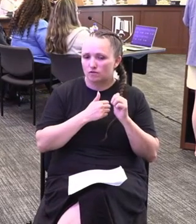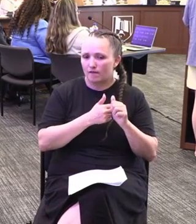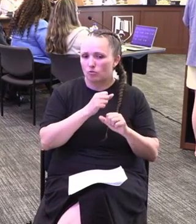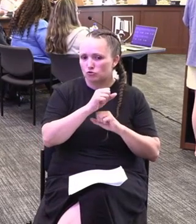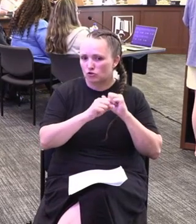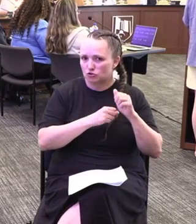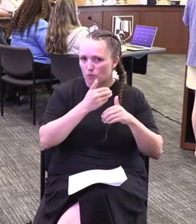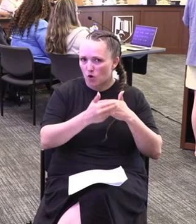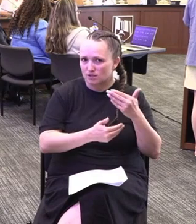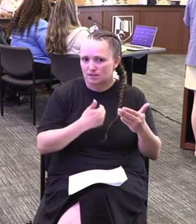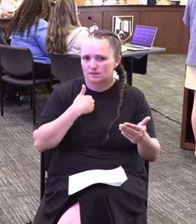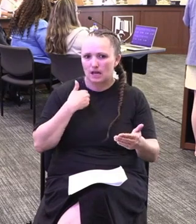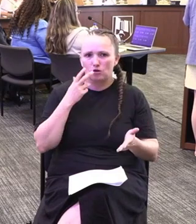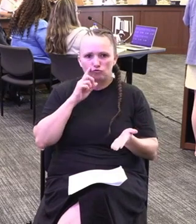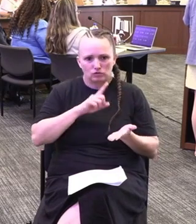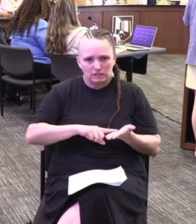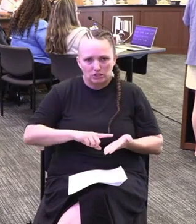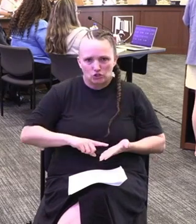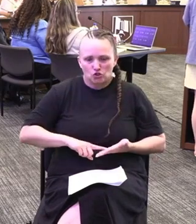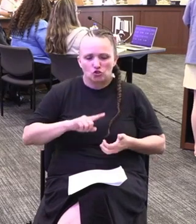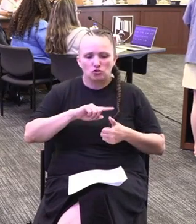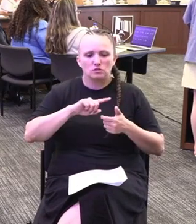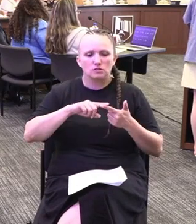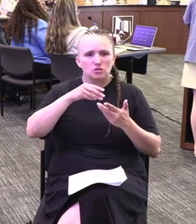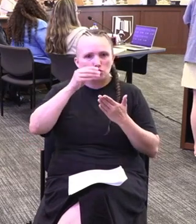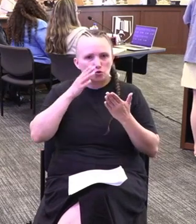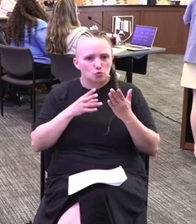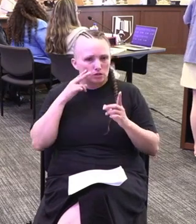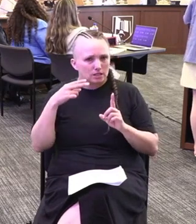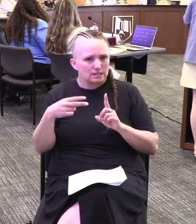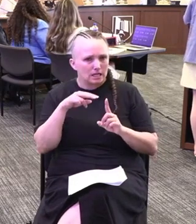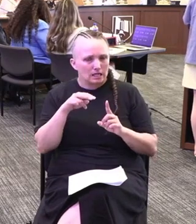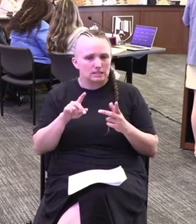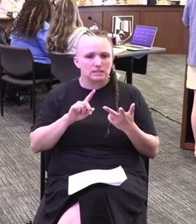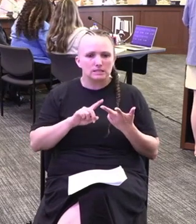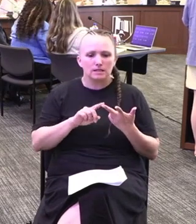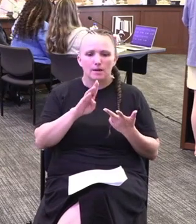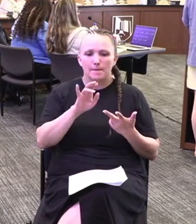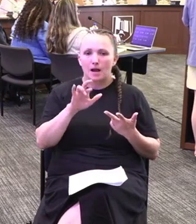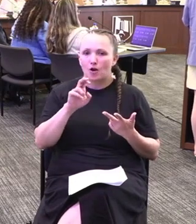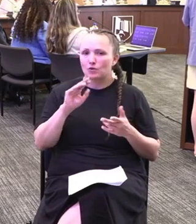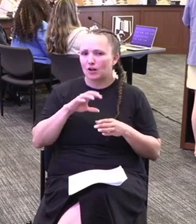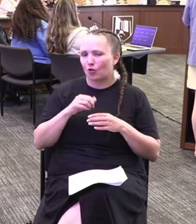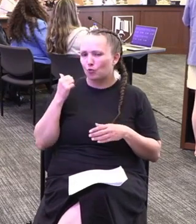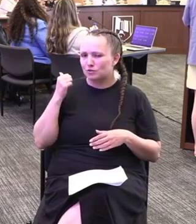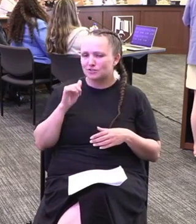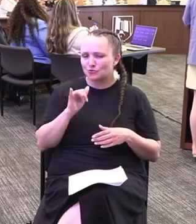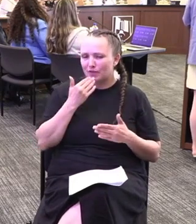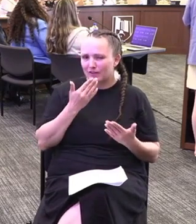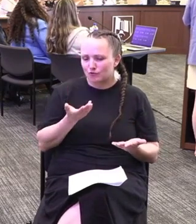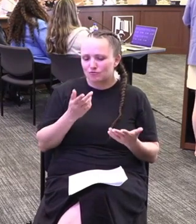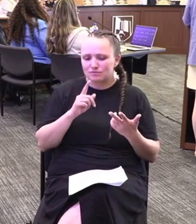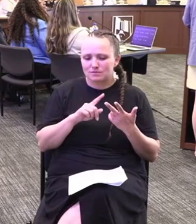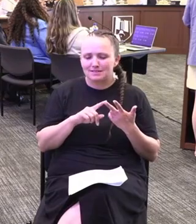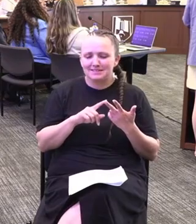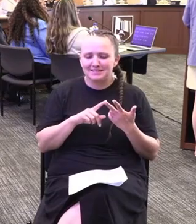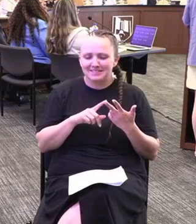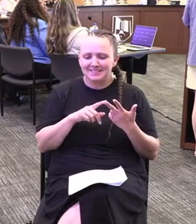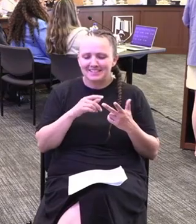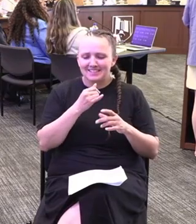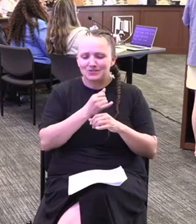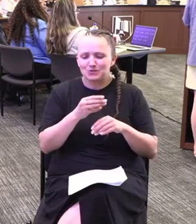included research, student insights, Byron included, thank you, Byron, and input across the institution and